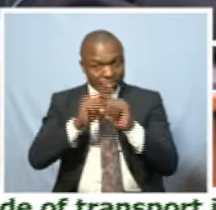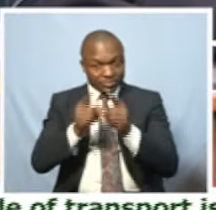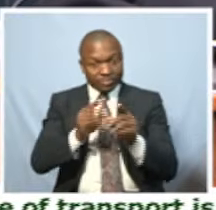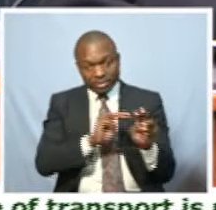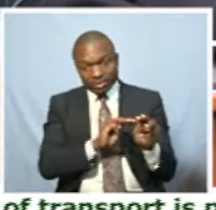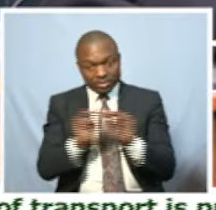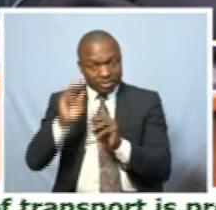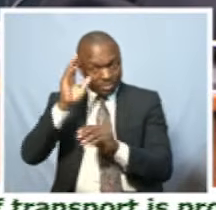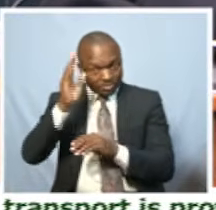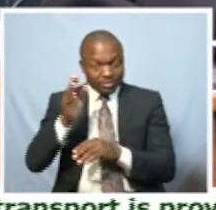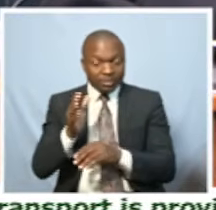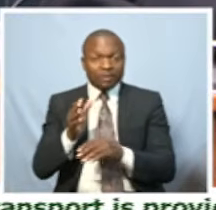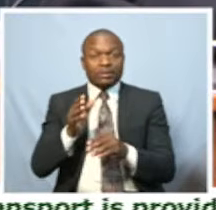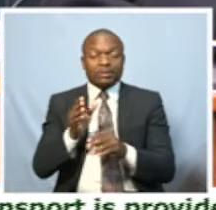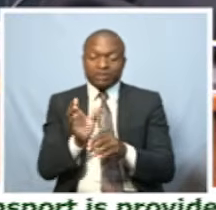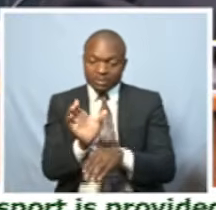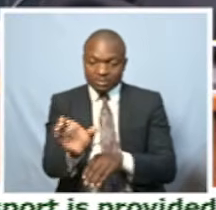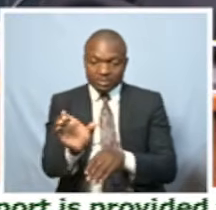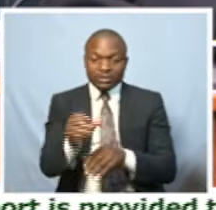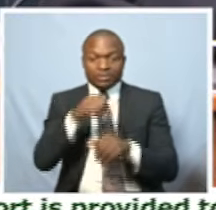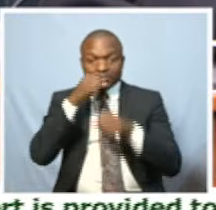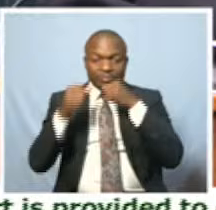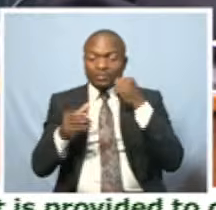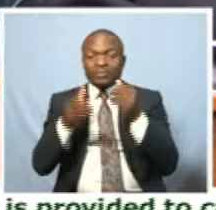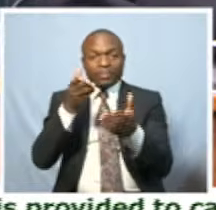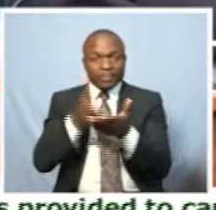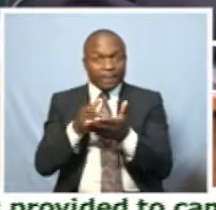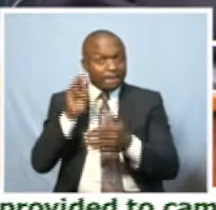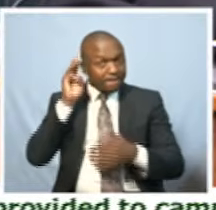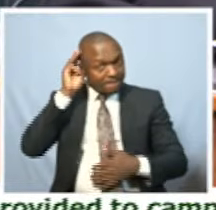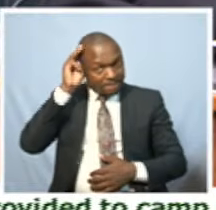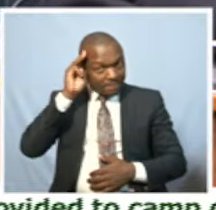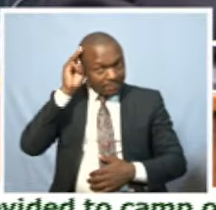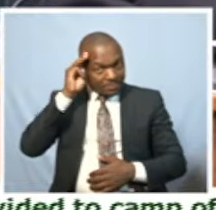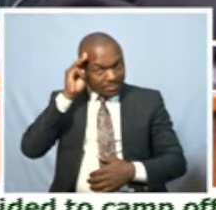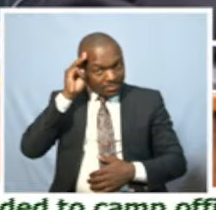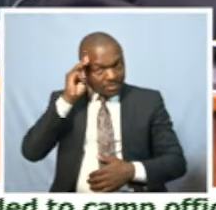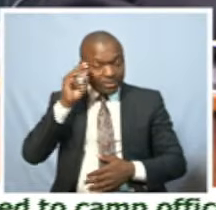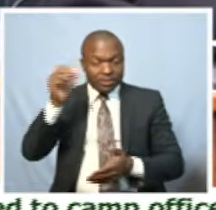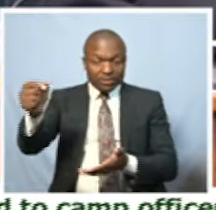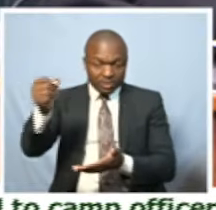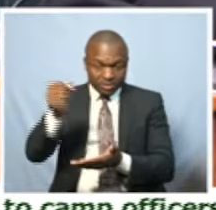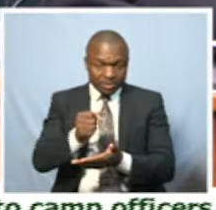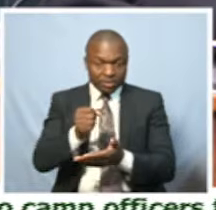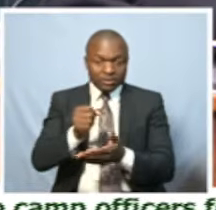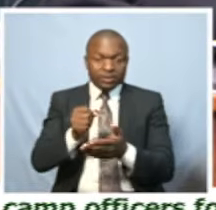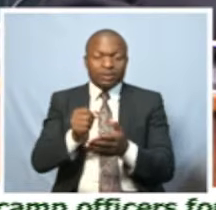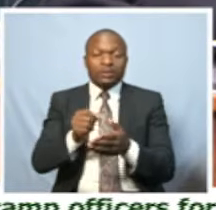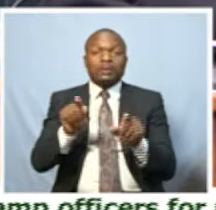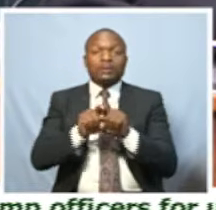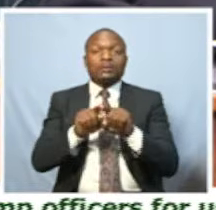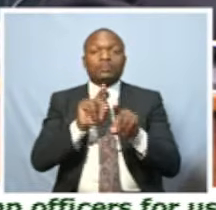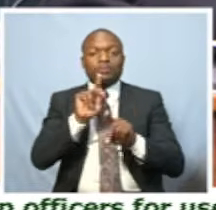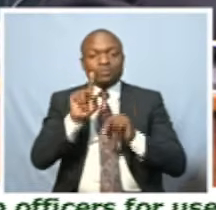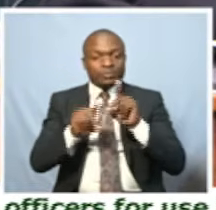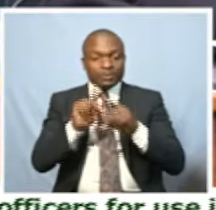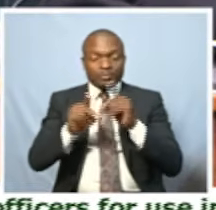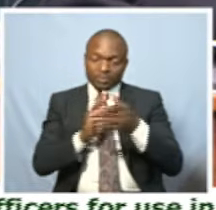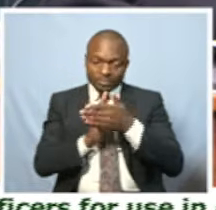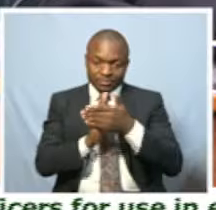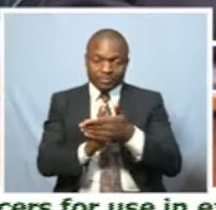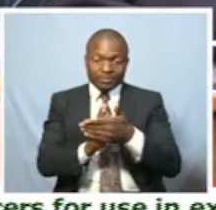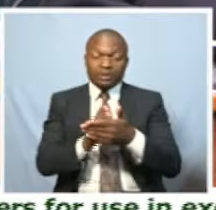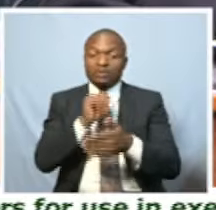going forward in the field of agriculture. This is the ministry that really employs the very people that we lead.